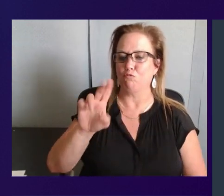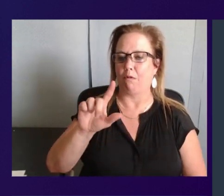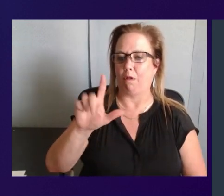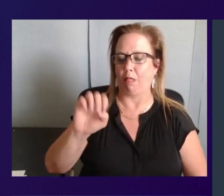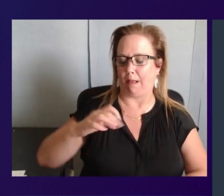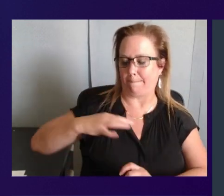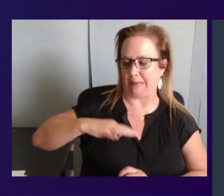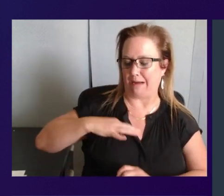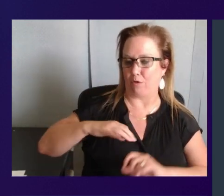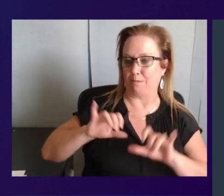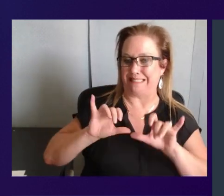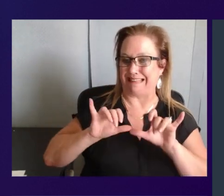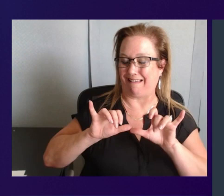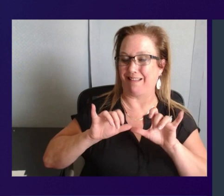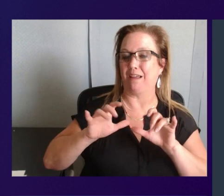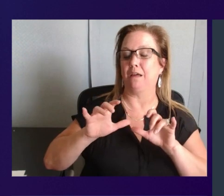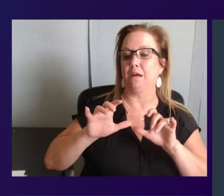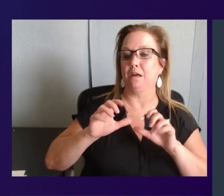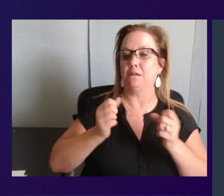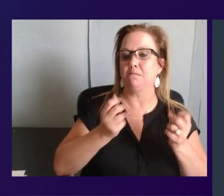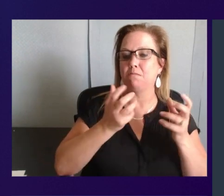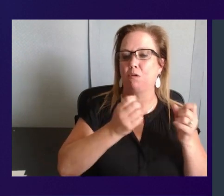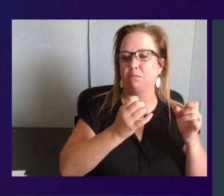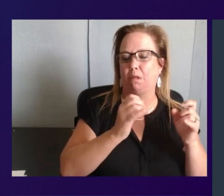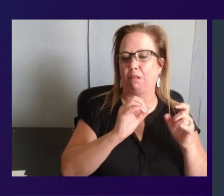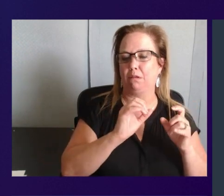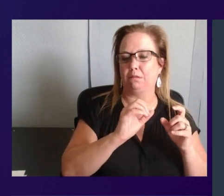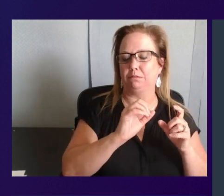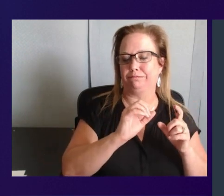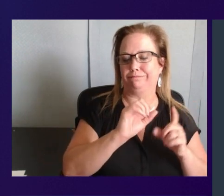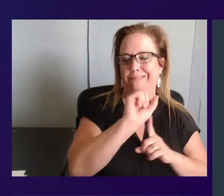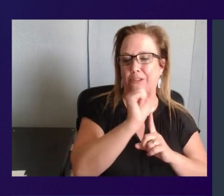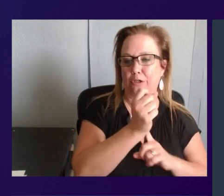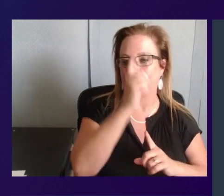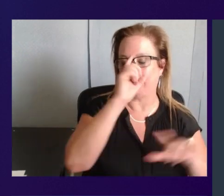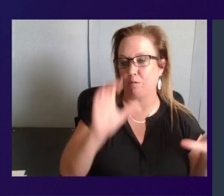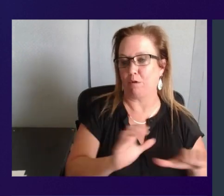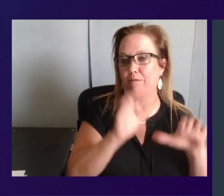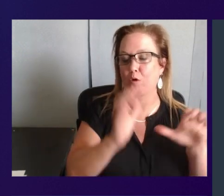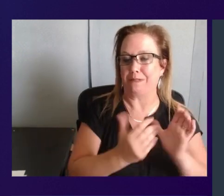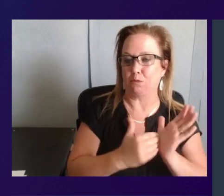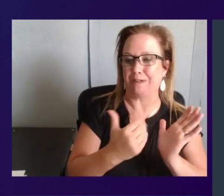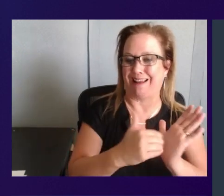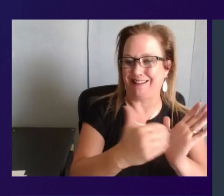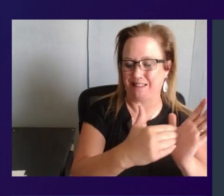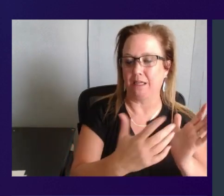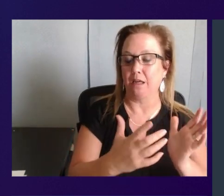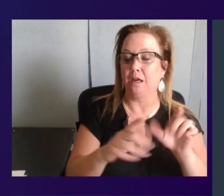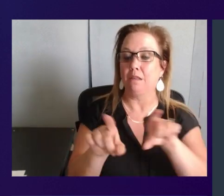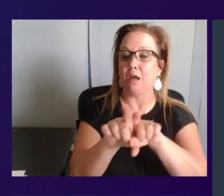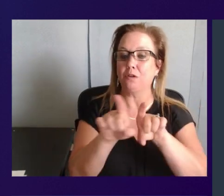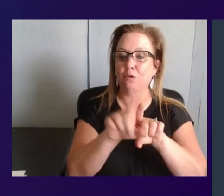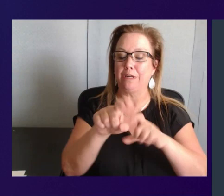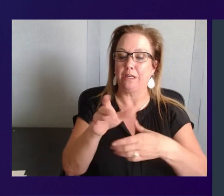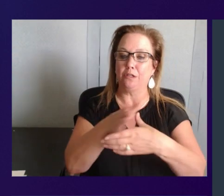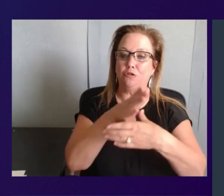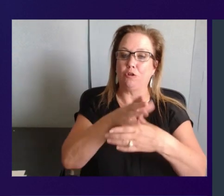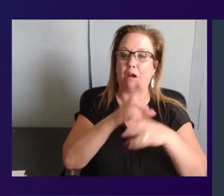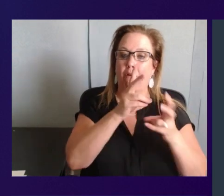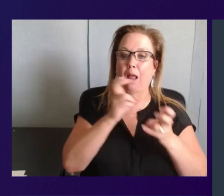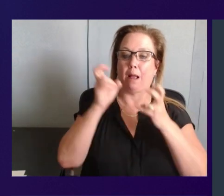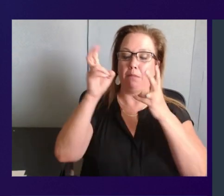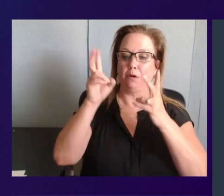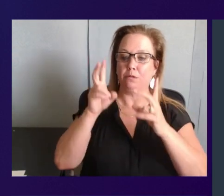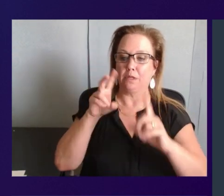from scaling out to multiple instances for performance and redundancy. They also need to share uploads,